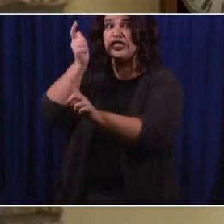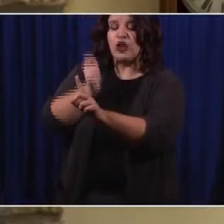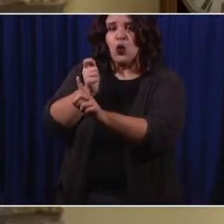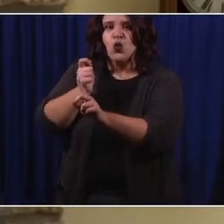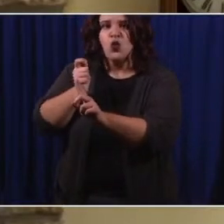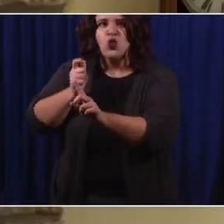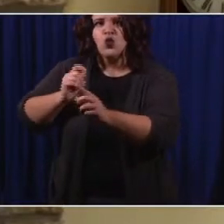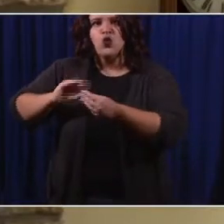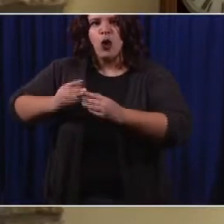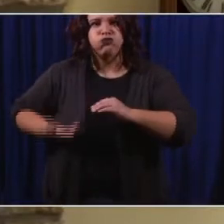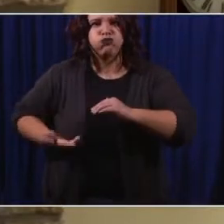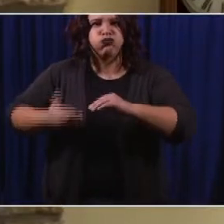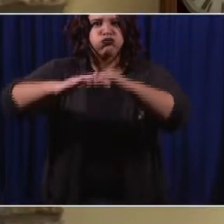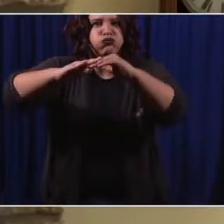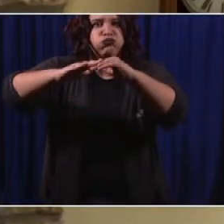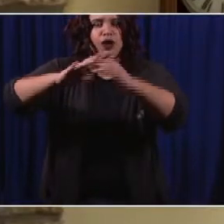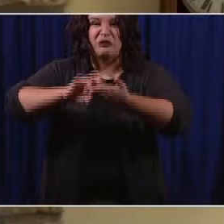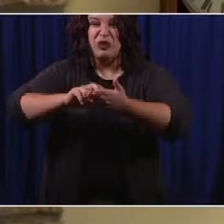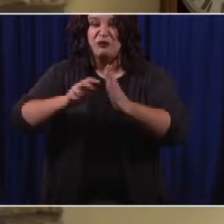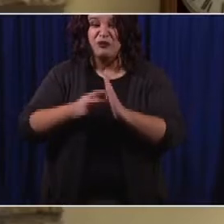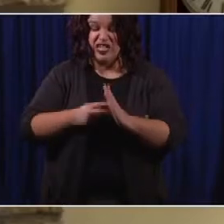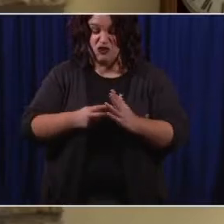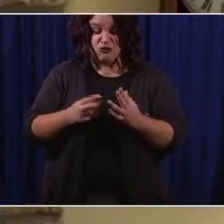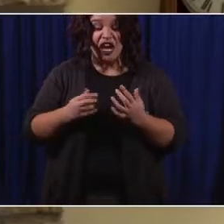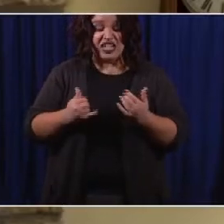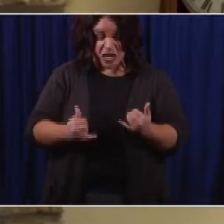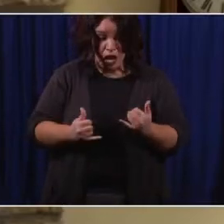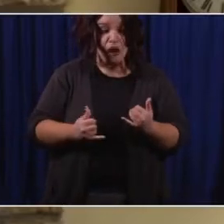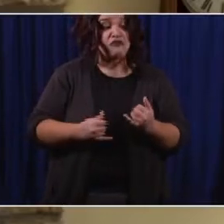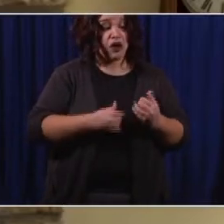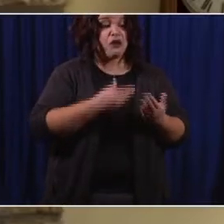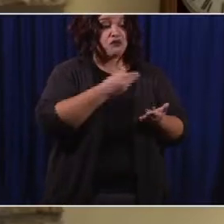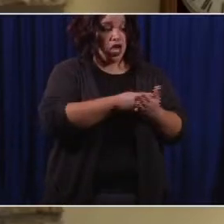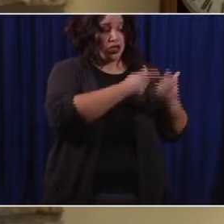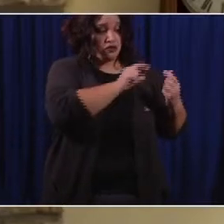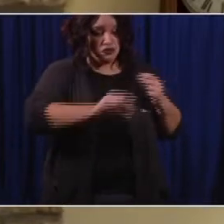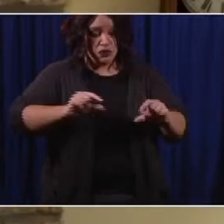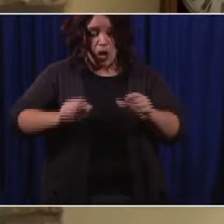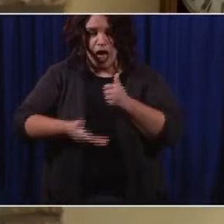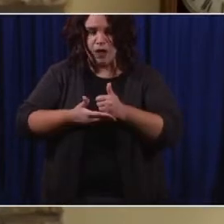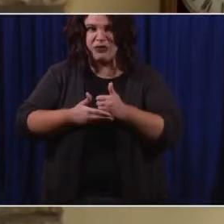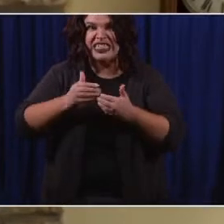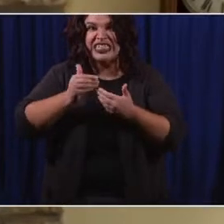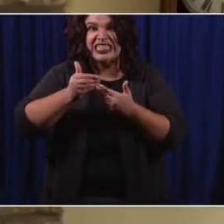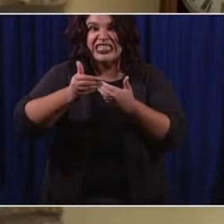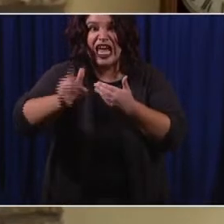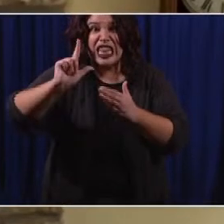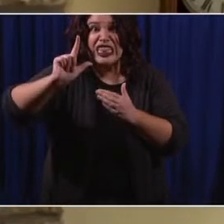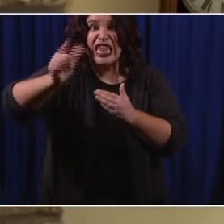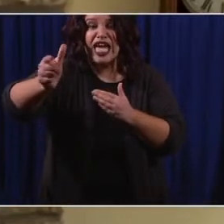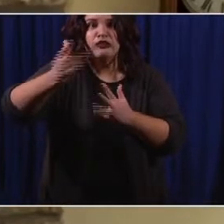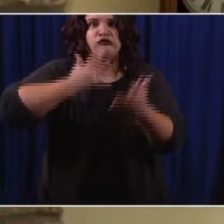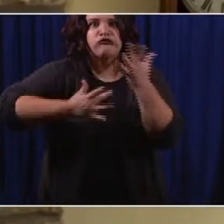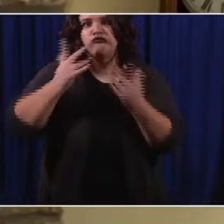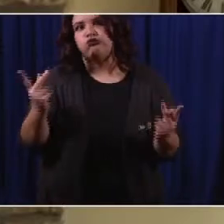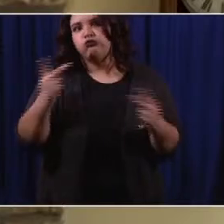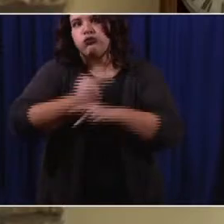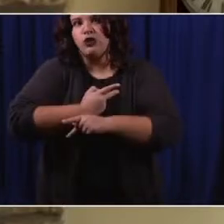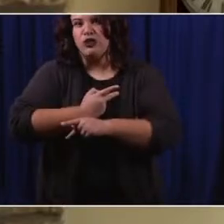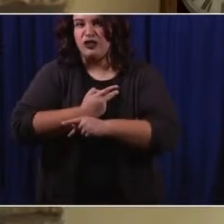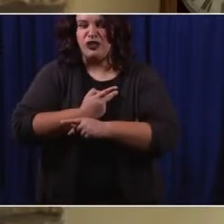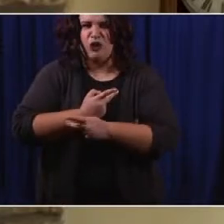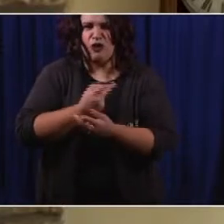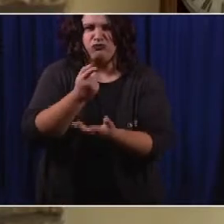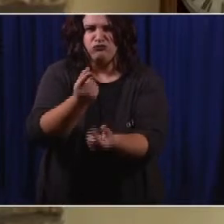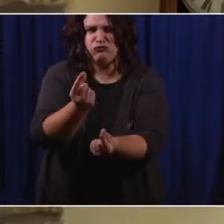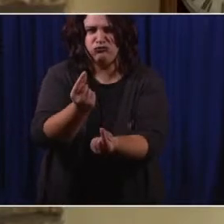need even more help down the road than what this package can deliver? Well, they certainly may need more than we can deliver